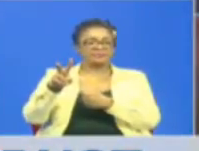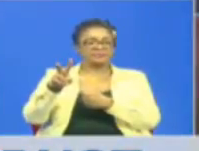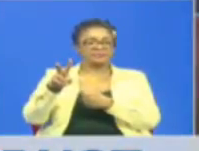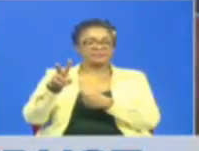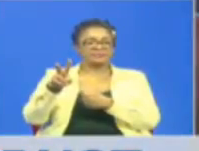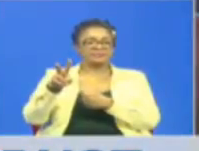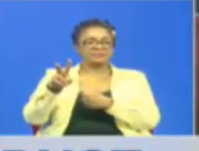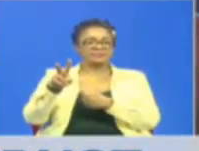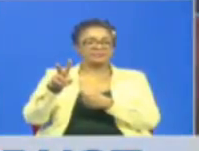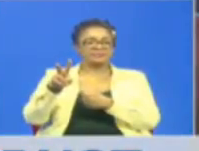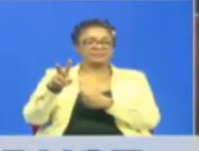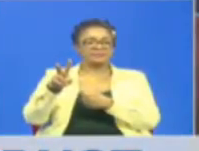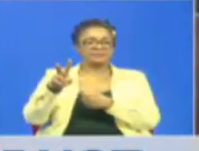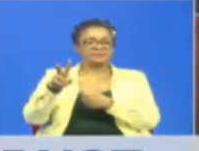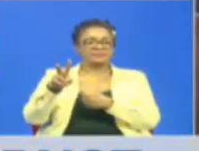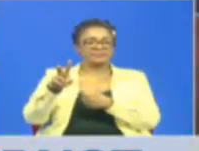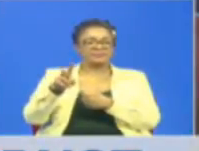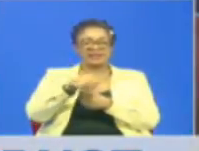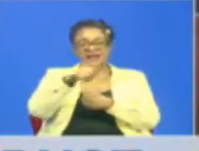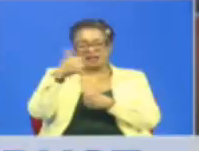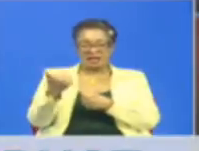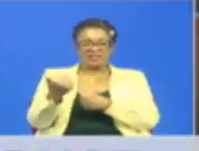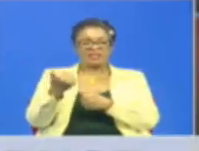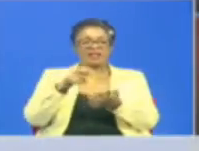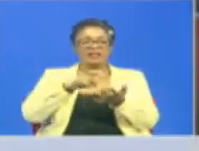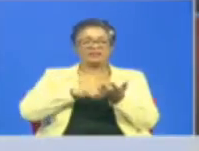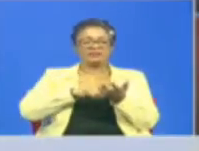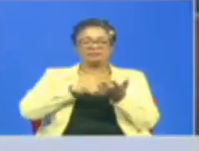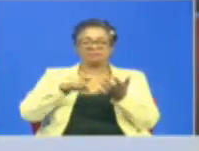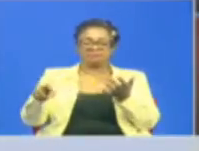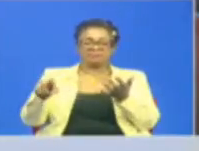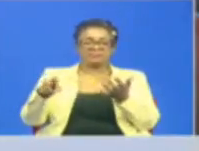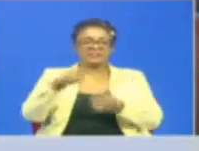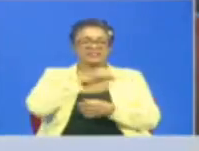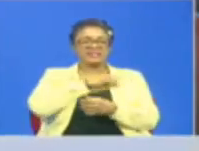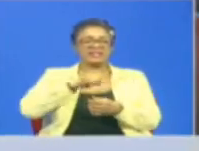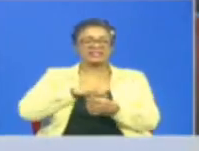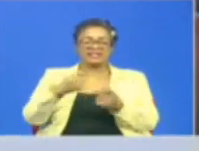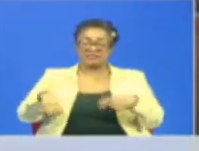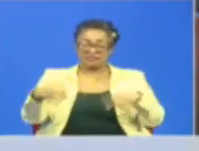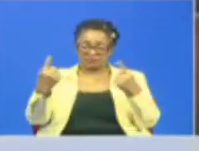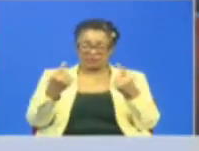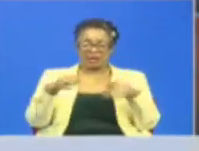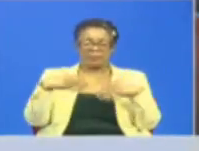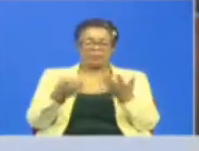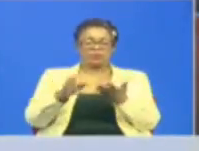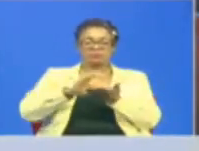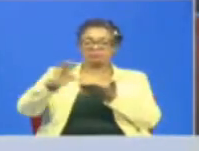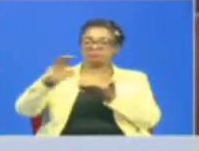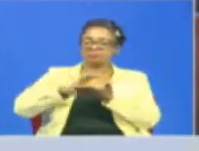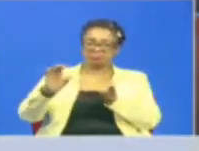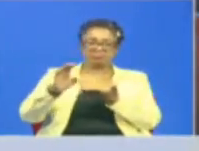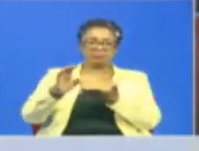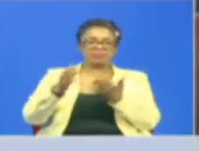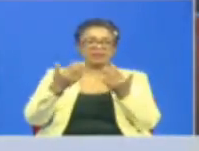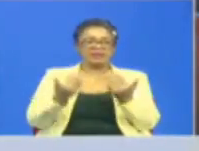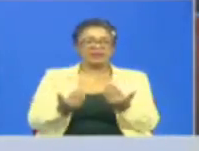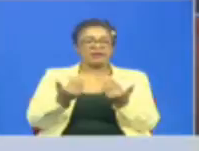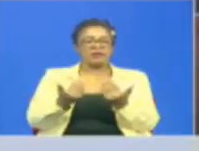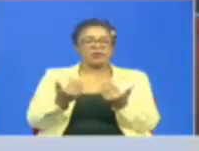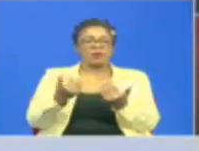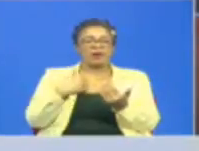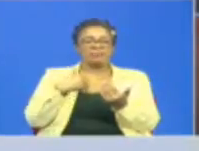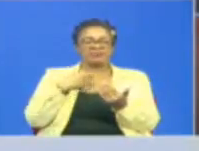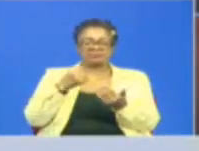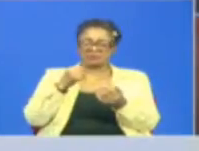Efforts to forestall another fallout in the Senate over the disputed division of revenue formula have been stepped up with